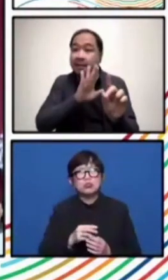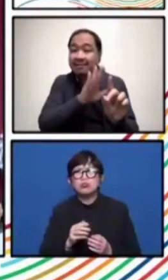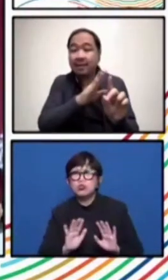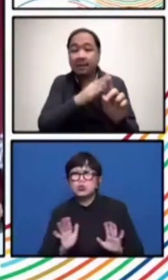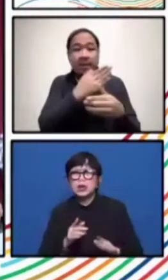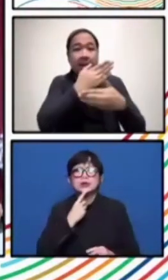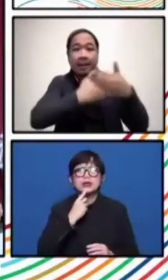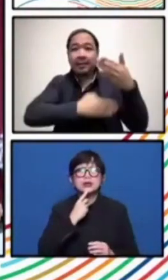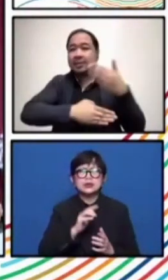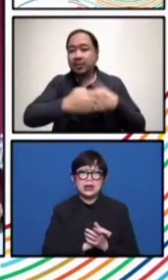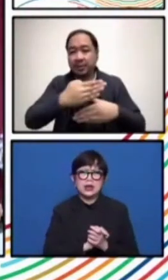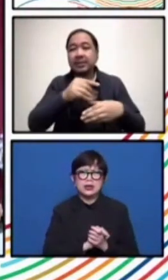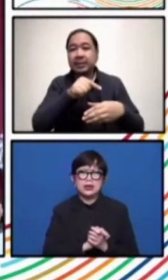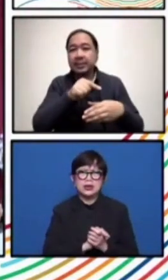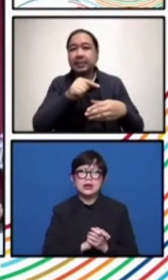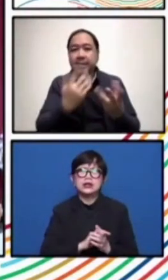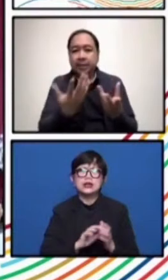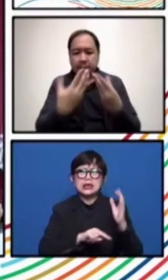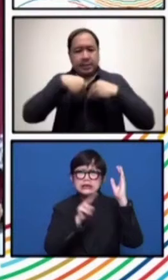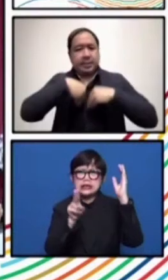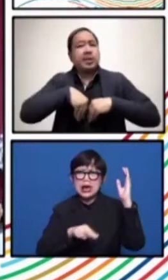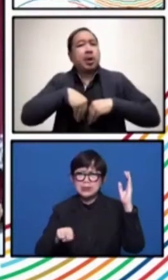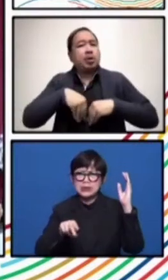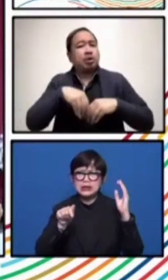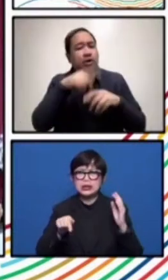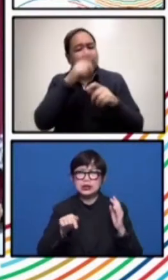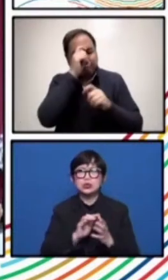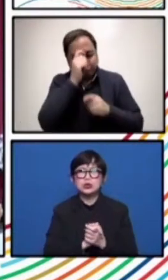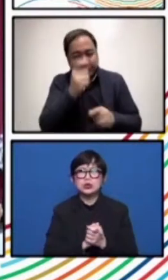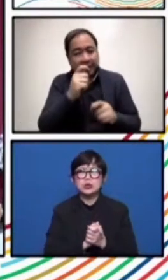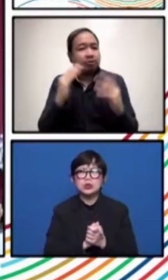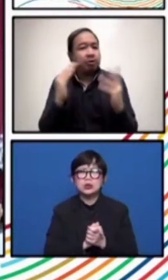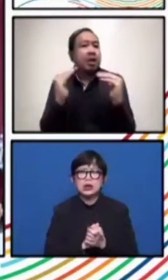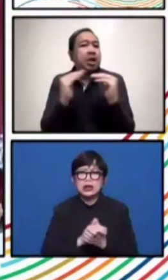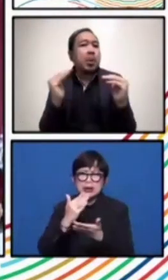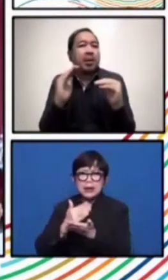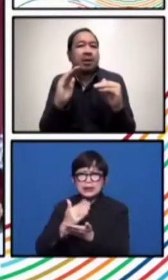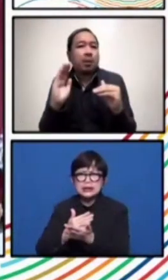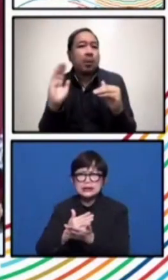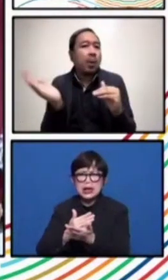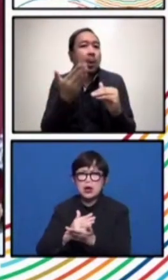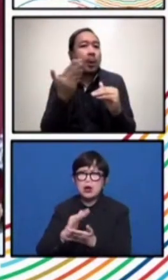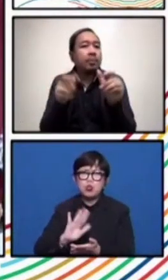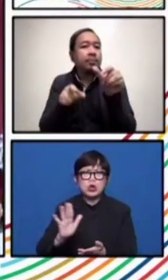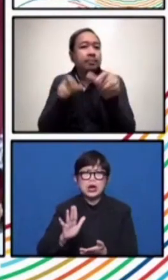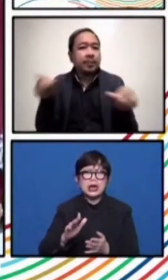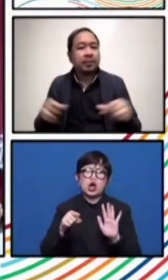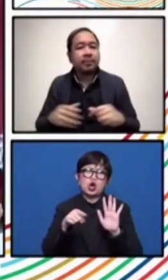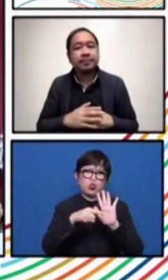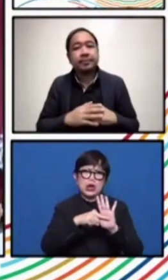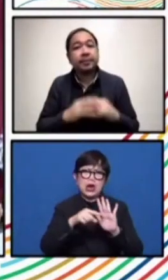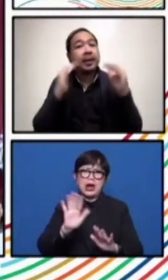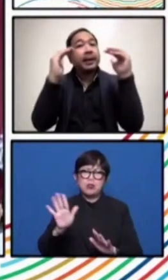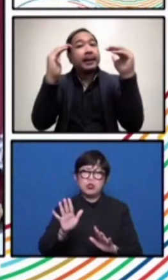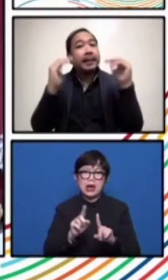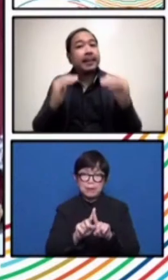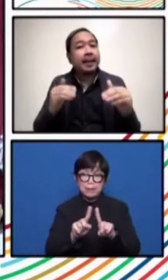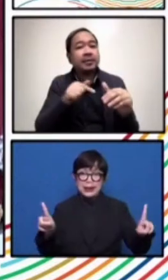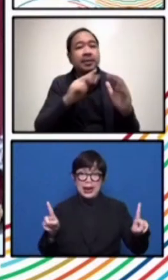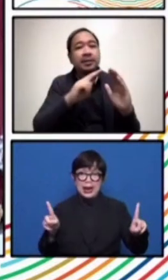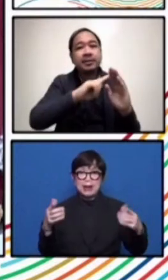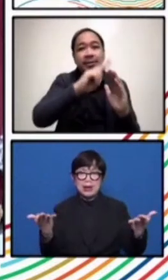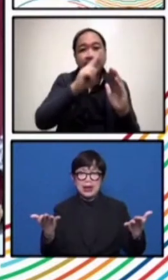inheritance dignity as others as CLP include people with disrupted as a group among the